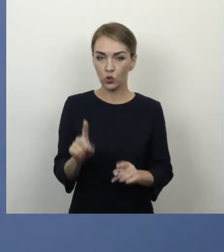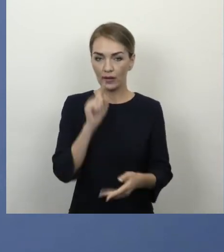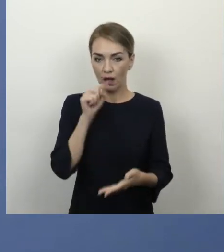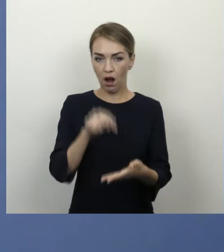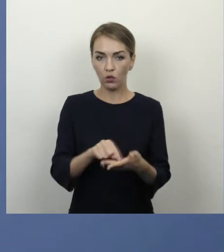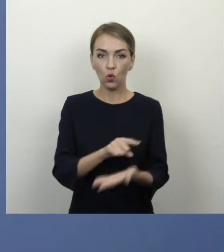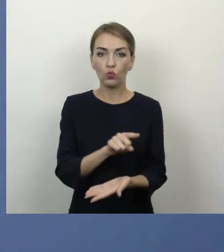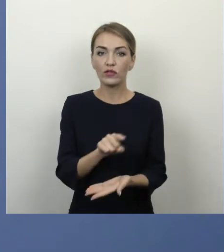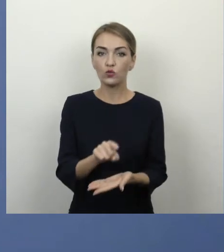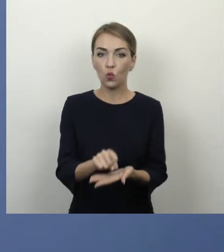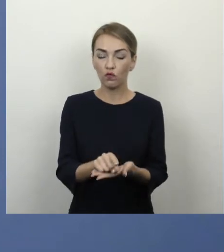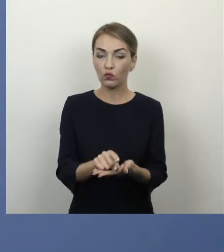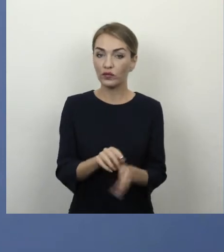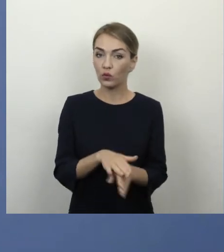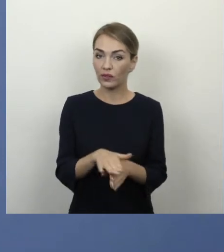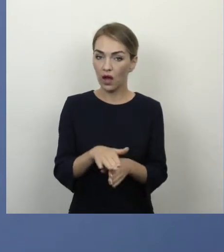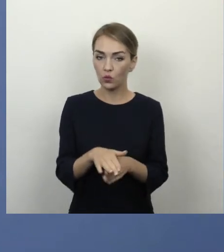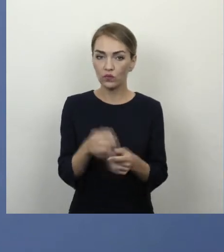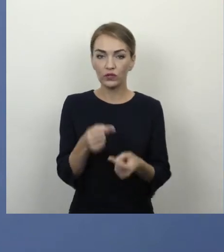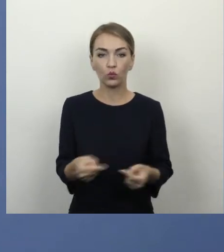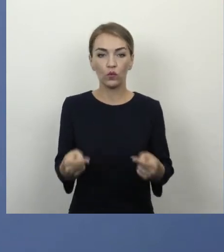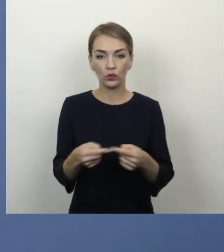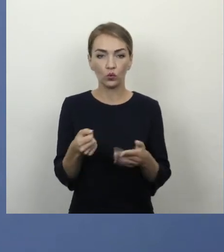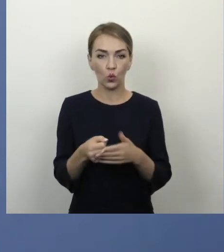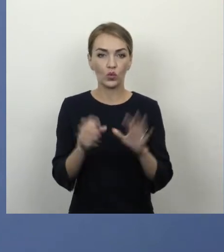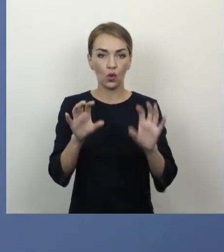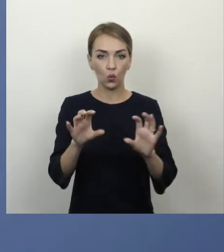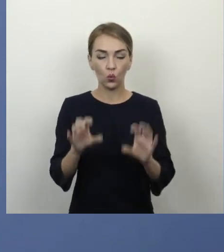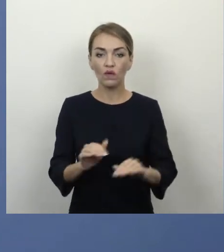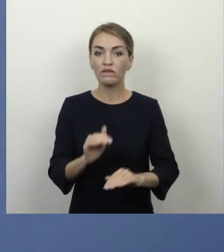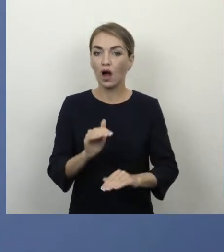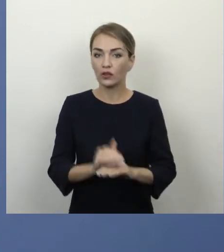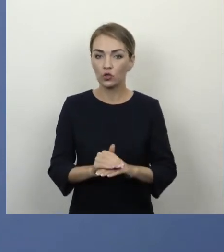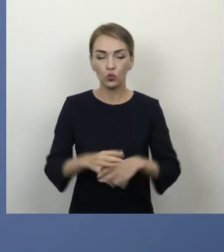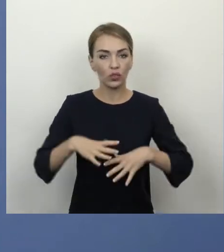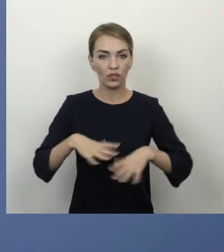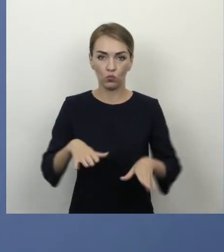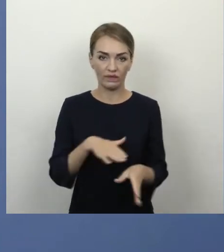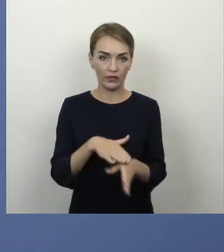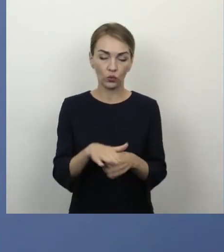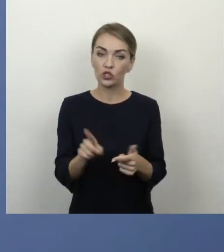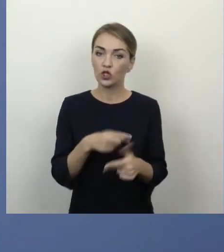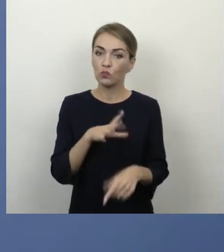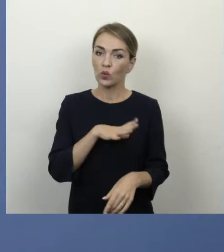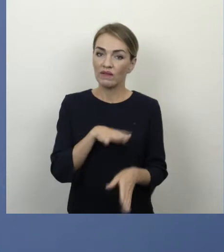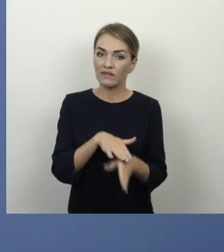need to be taken into consideration if such circumstances